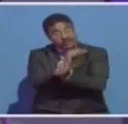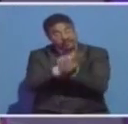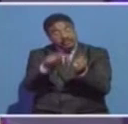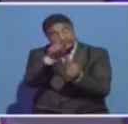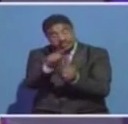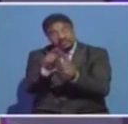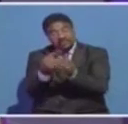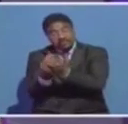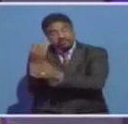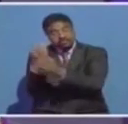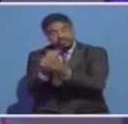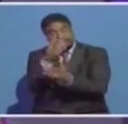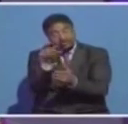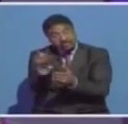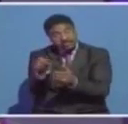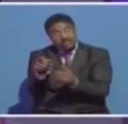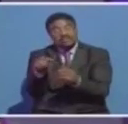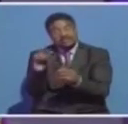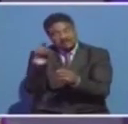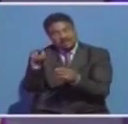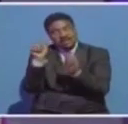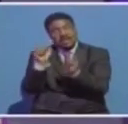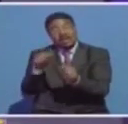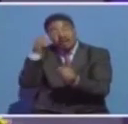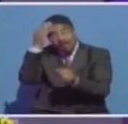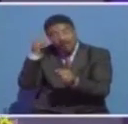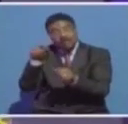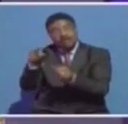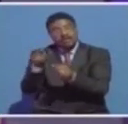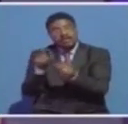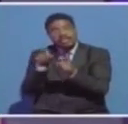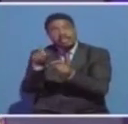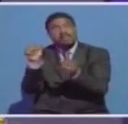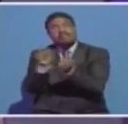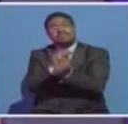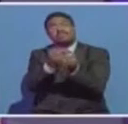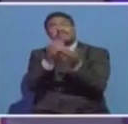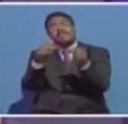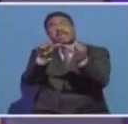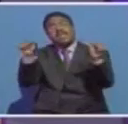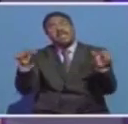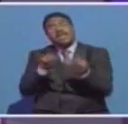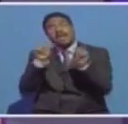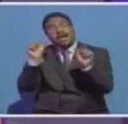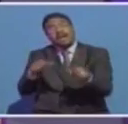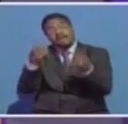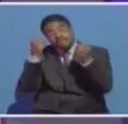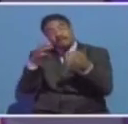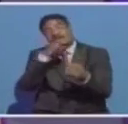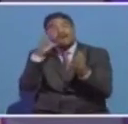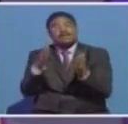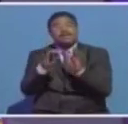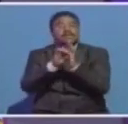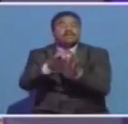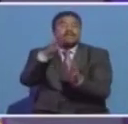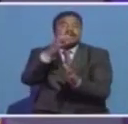the pesticides and all. But if it affects a wide area, for instance, maybe 50 farmers or 100 farmers or 500 farmers are